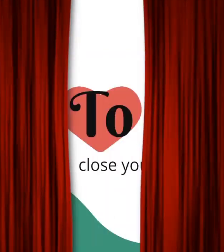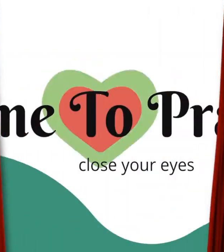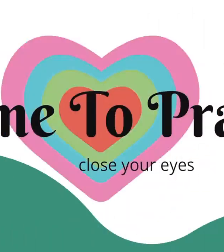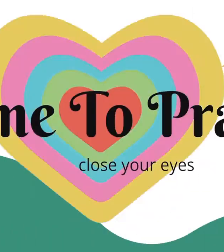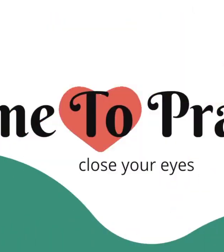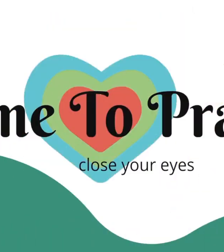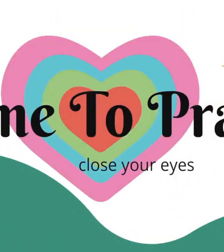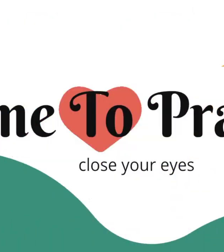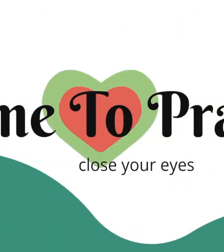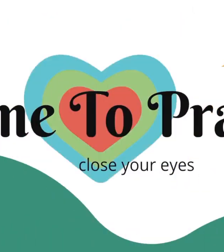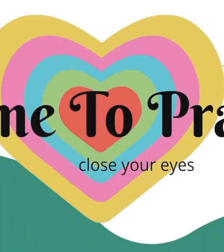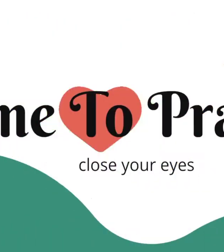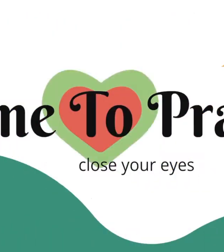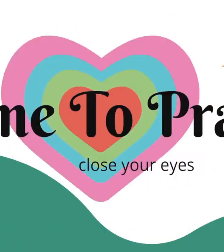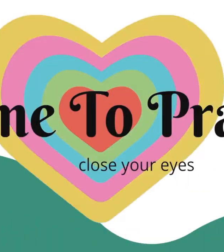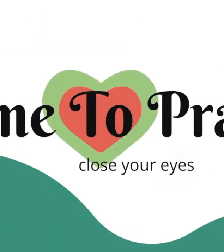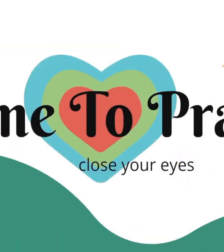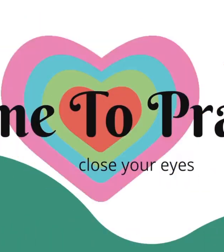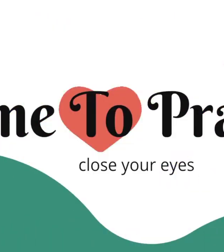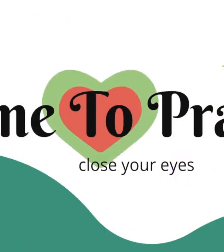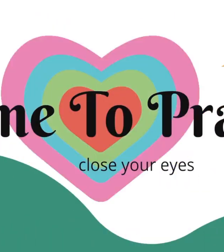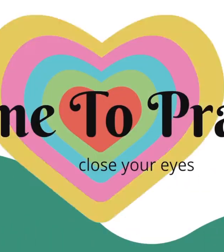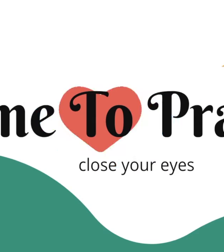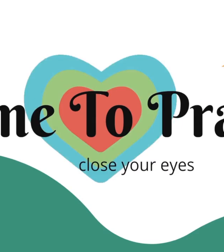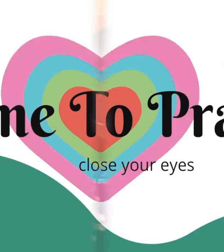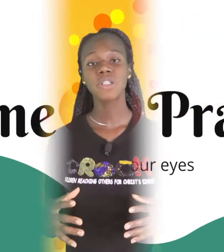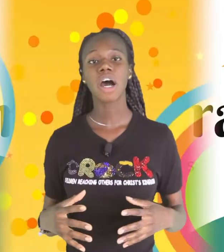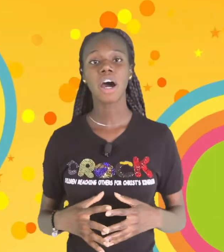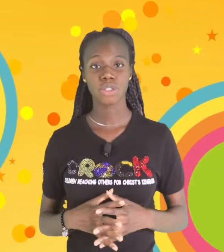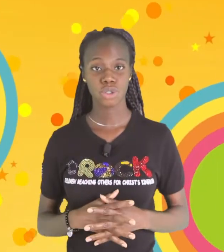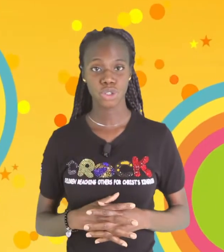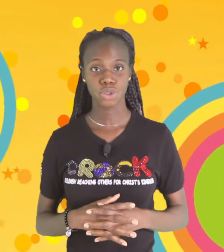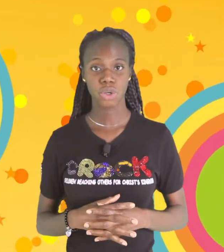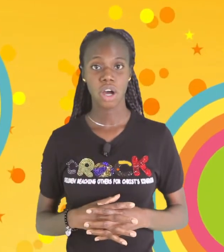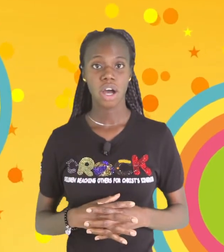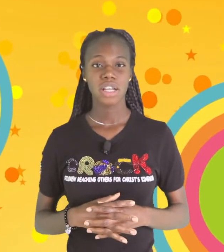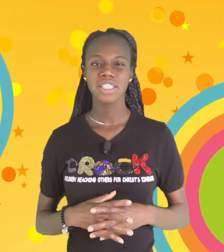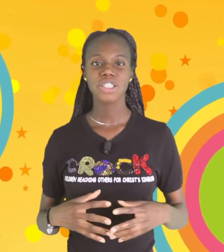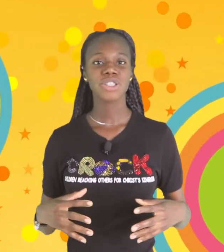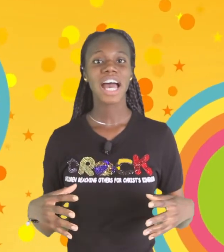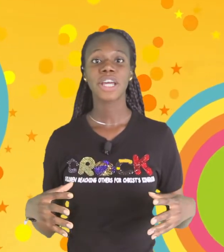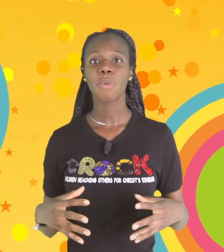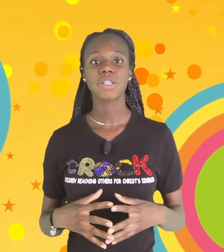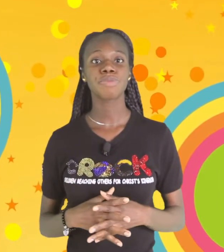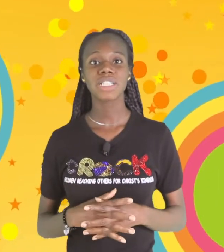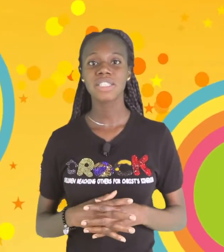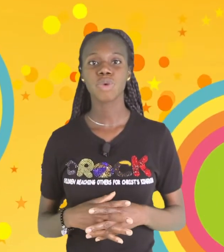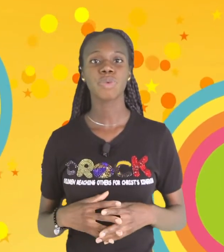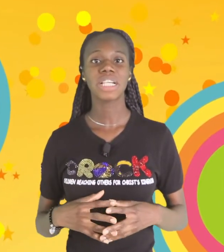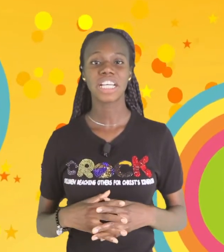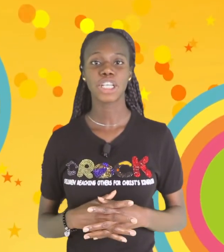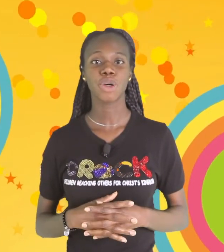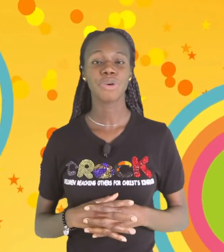Thank you, Jesus, for all that you have planned for us to learn today. We open our hearts to you. Teach us and help us